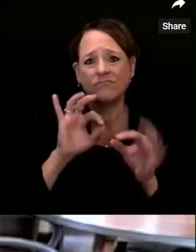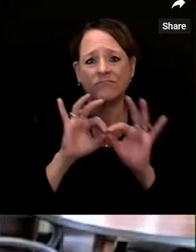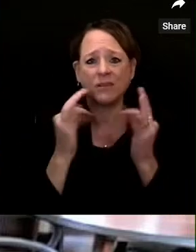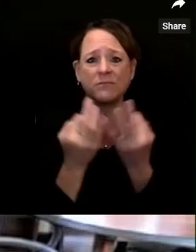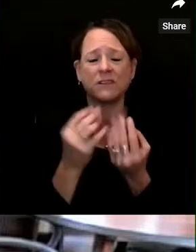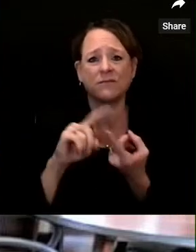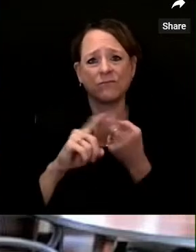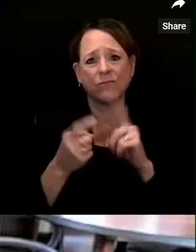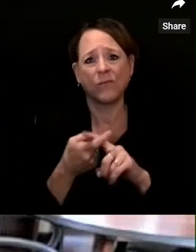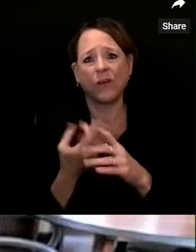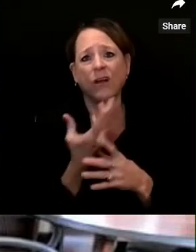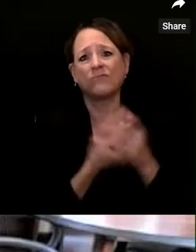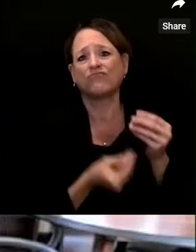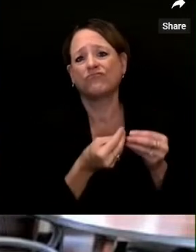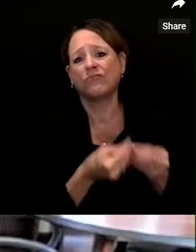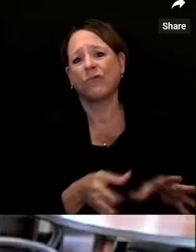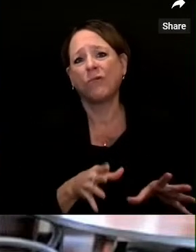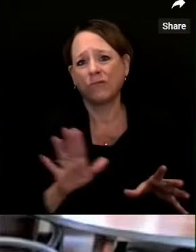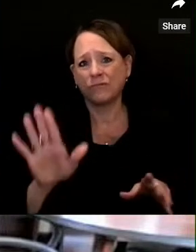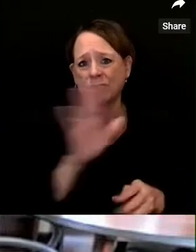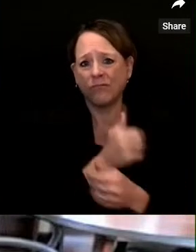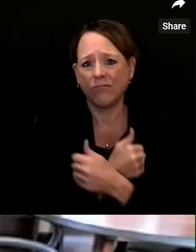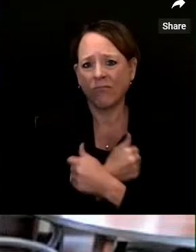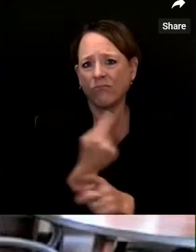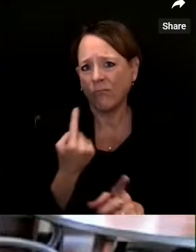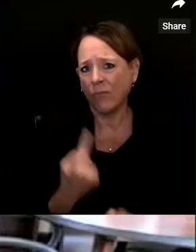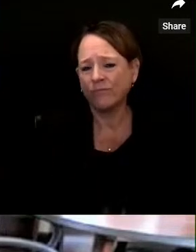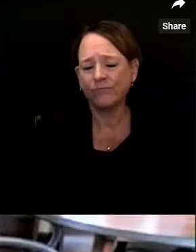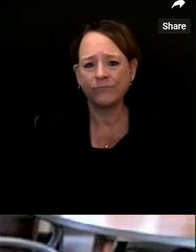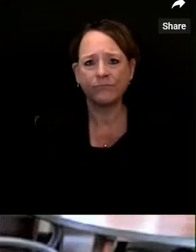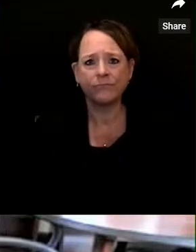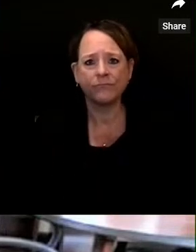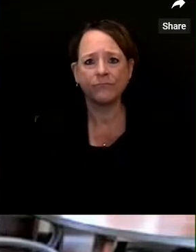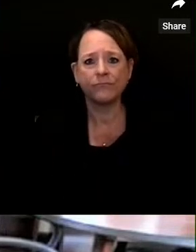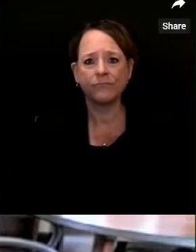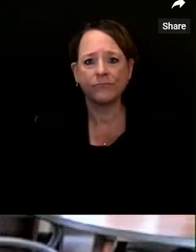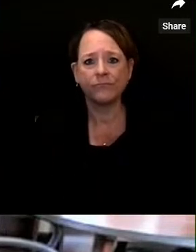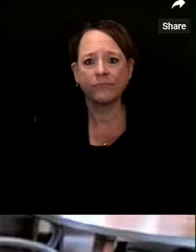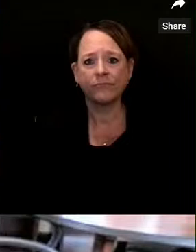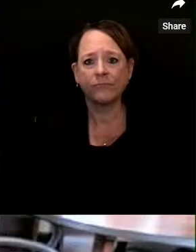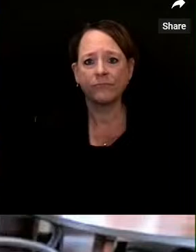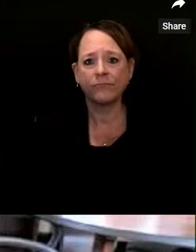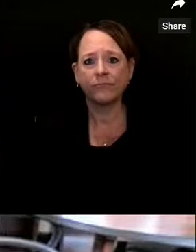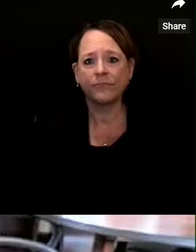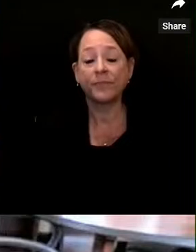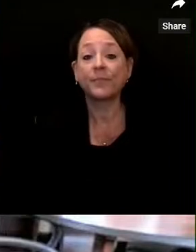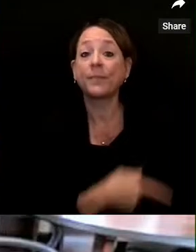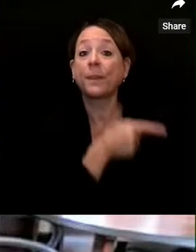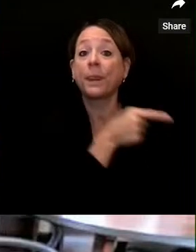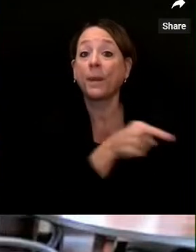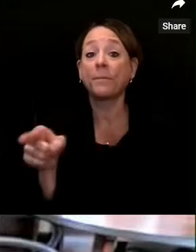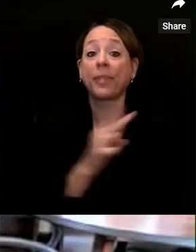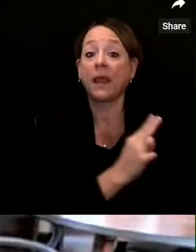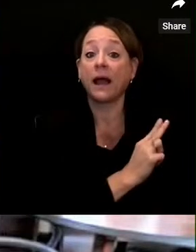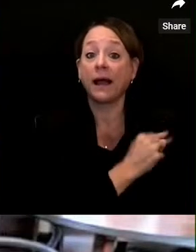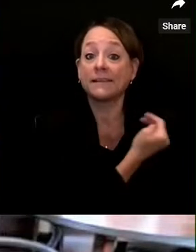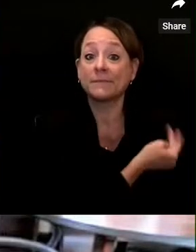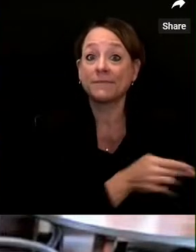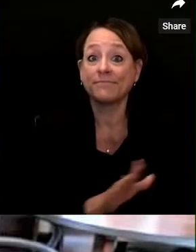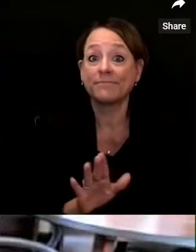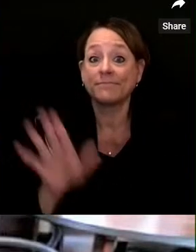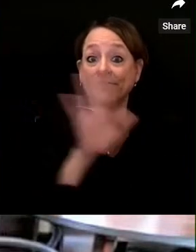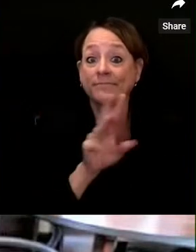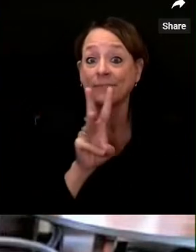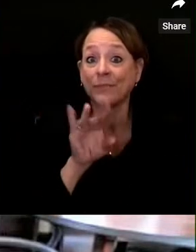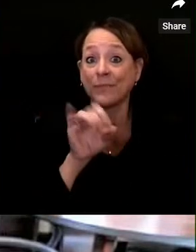this disease. We know that our hospitals and our hospital systems across the state are feeling the strain of